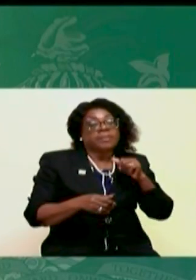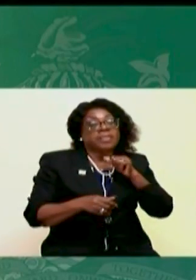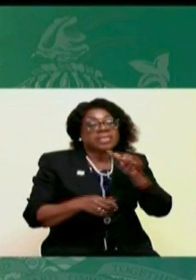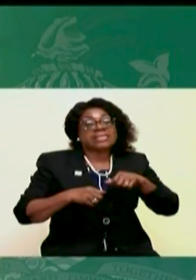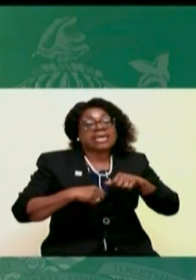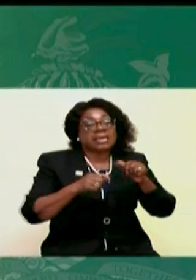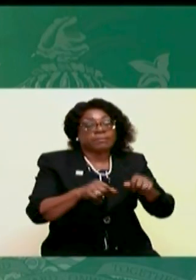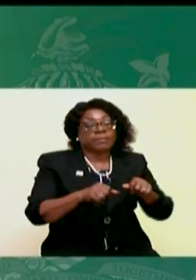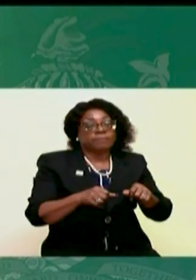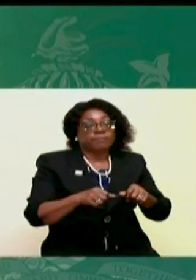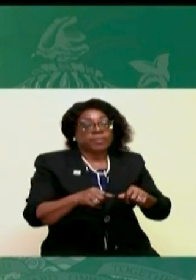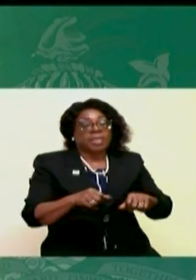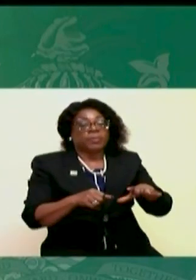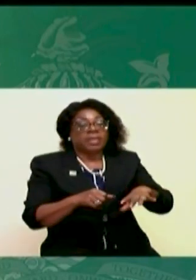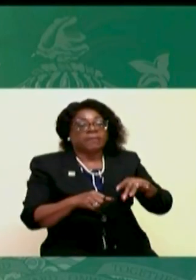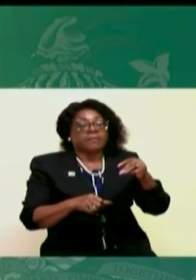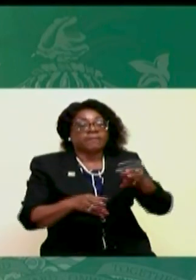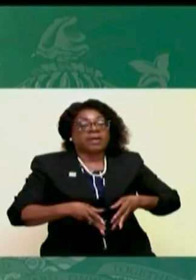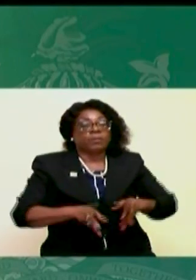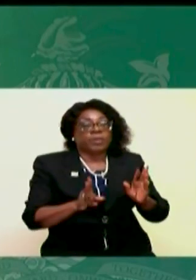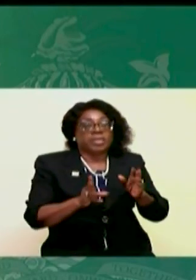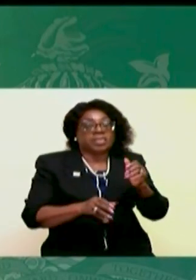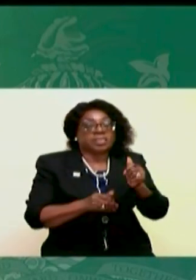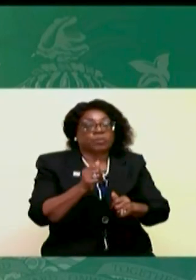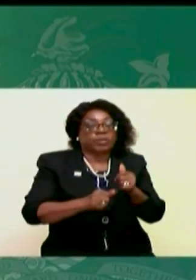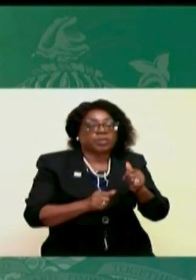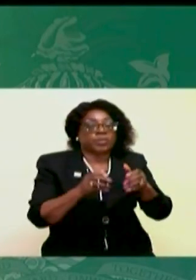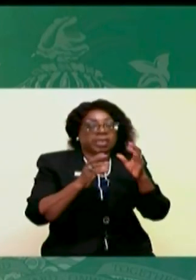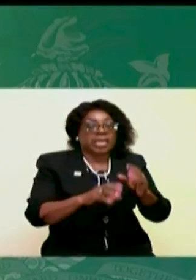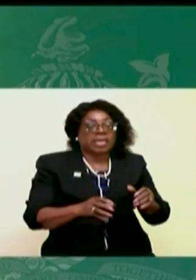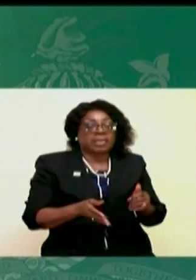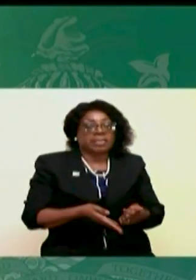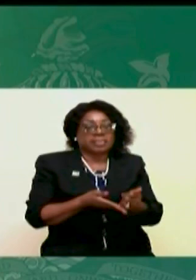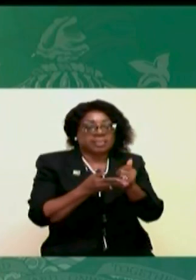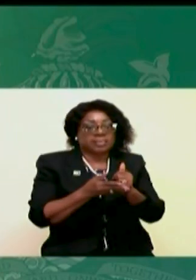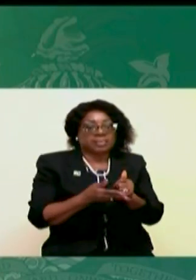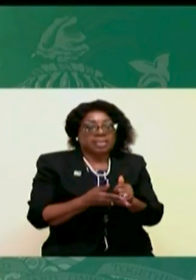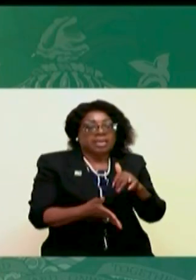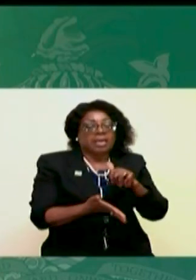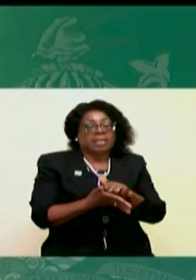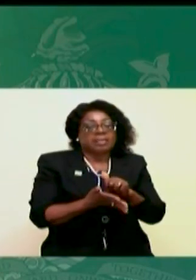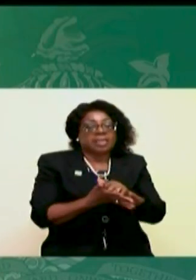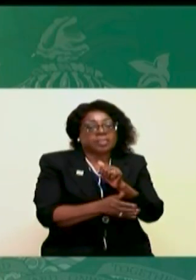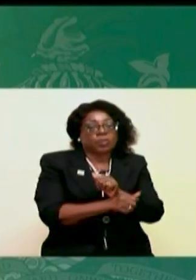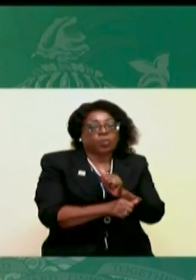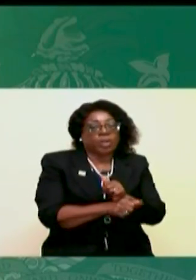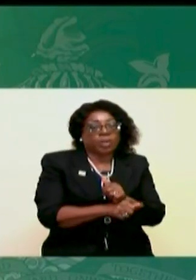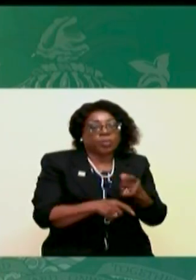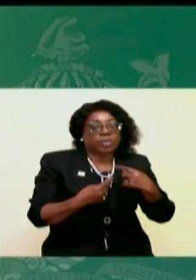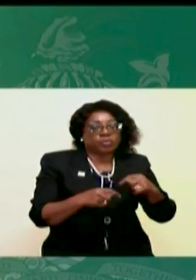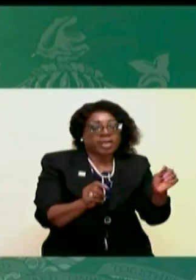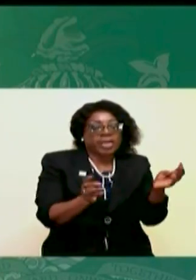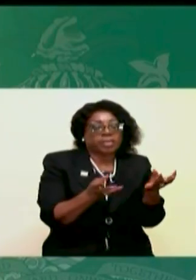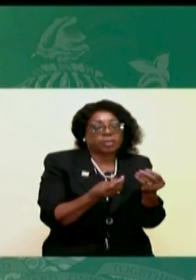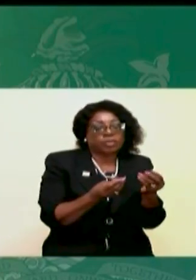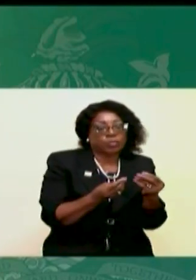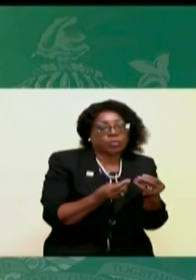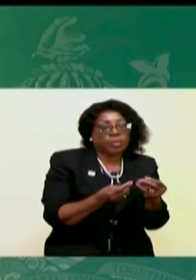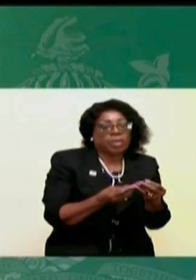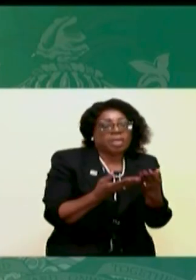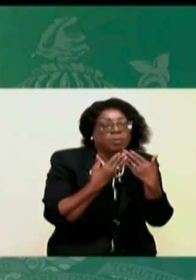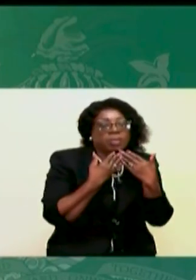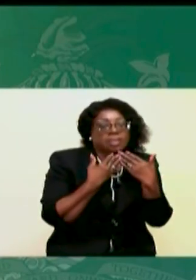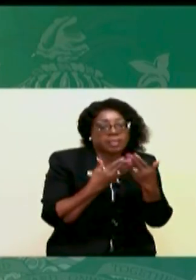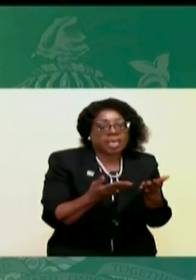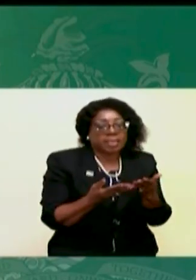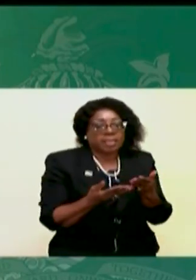And we have to find ways in which we can assist. And that's the work we're trying to do. I also want to thank the member for Cat Island, the Minister